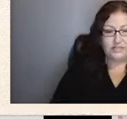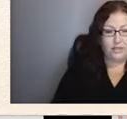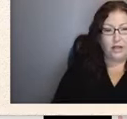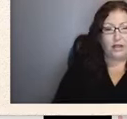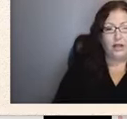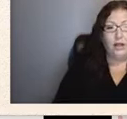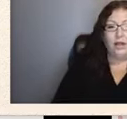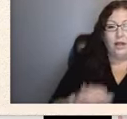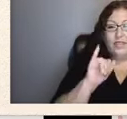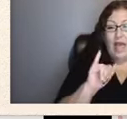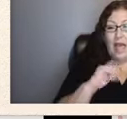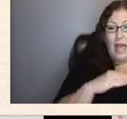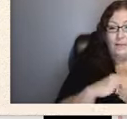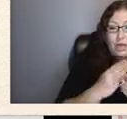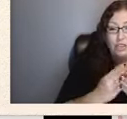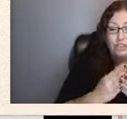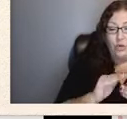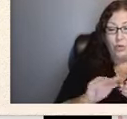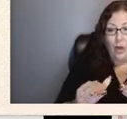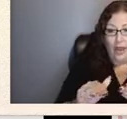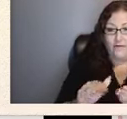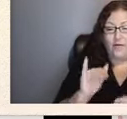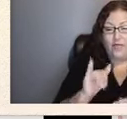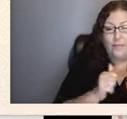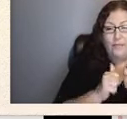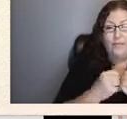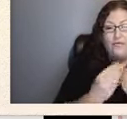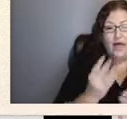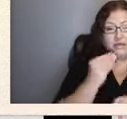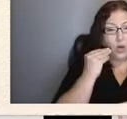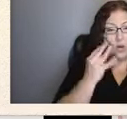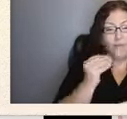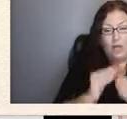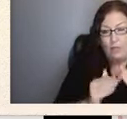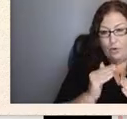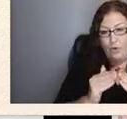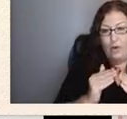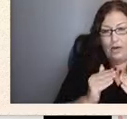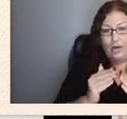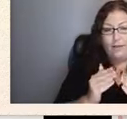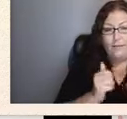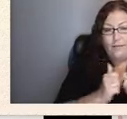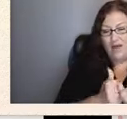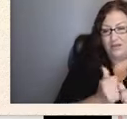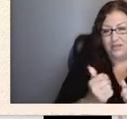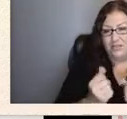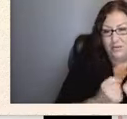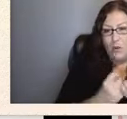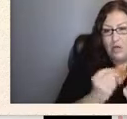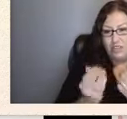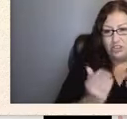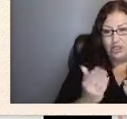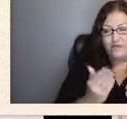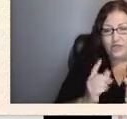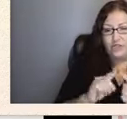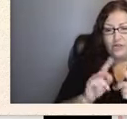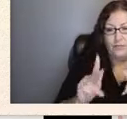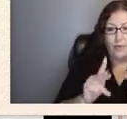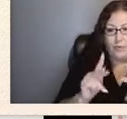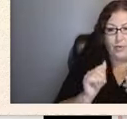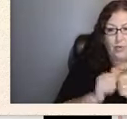iBudget waiver provides home and community-based supports and services to eligible persons with developmental